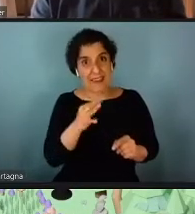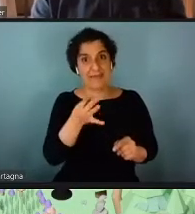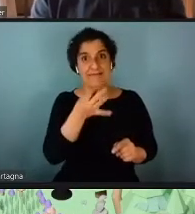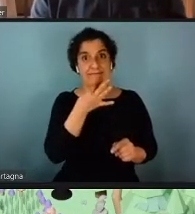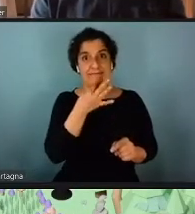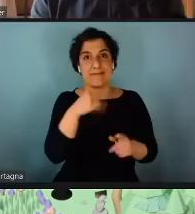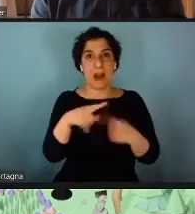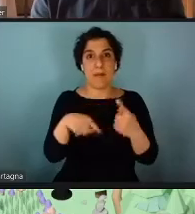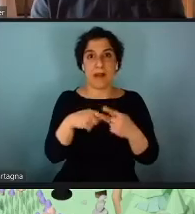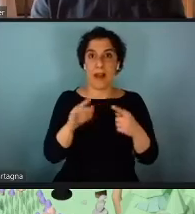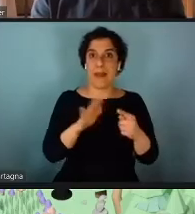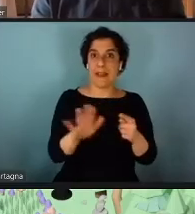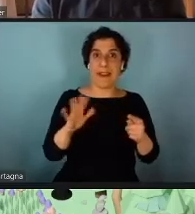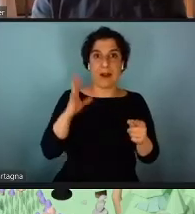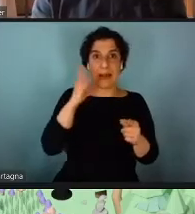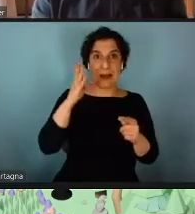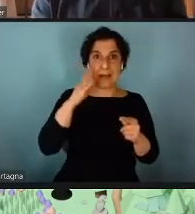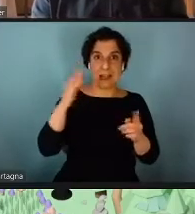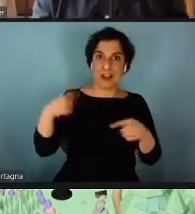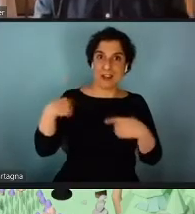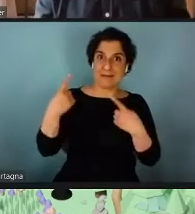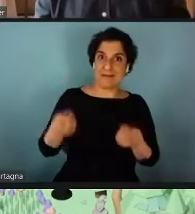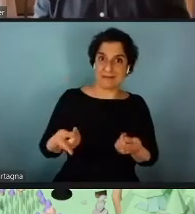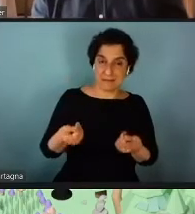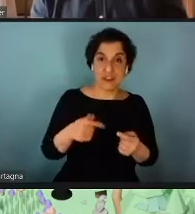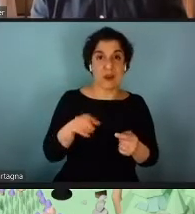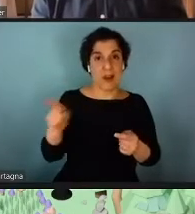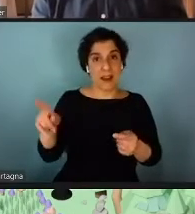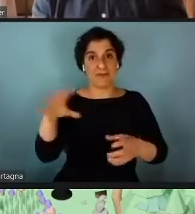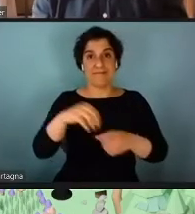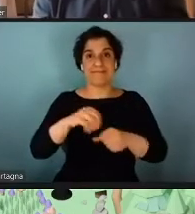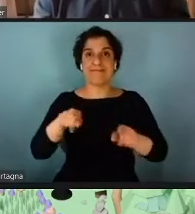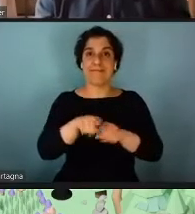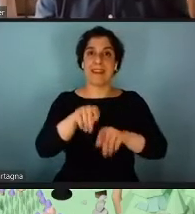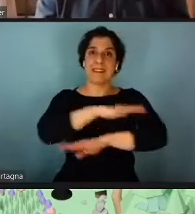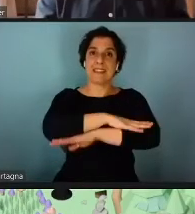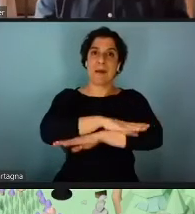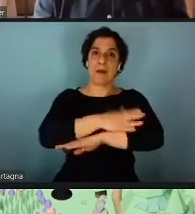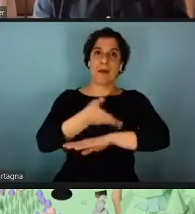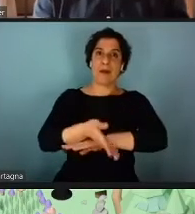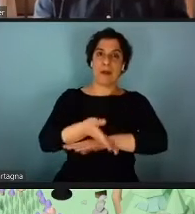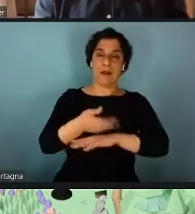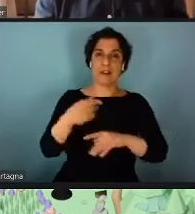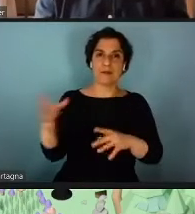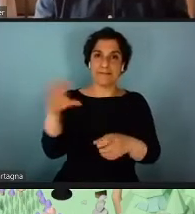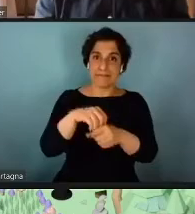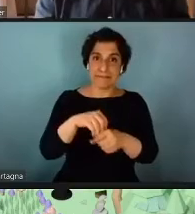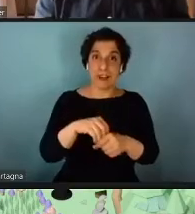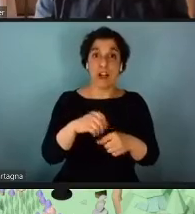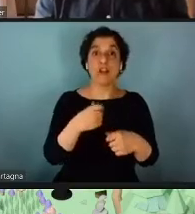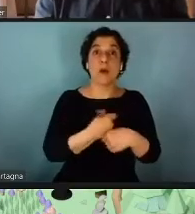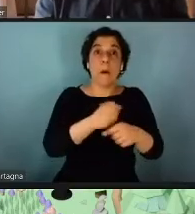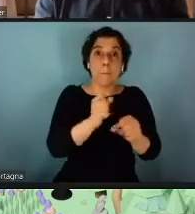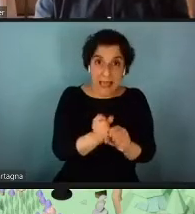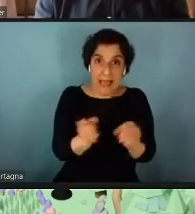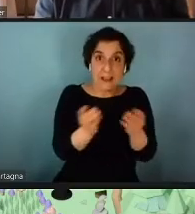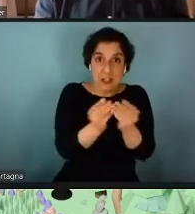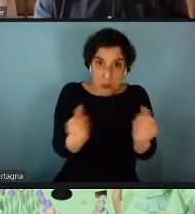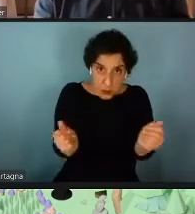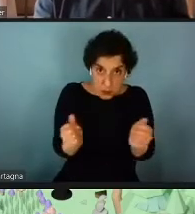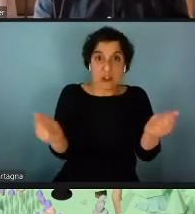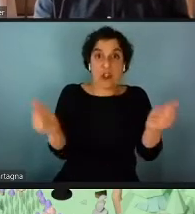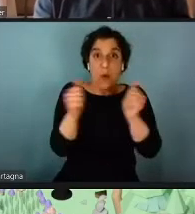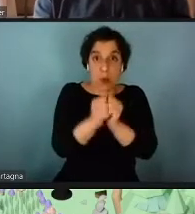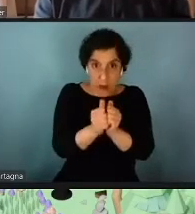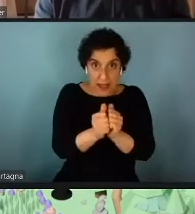lived experiences. So they need to be at the table to have the conversations, to co-create the solution to the